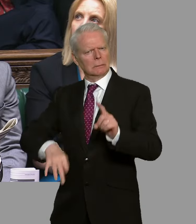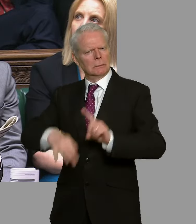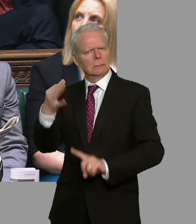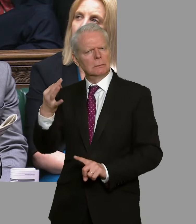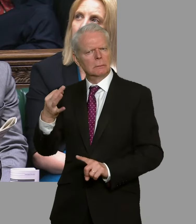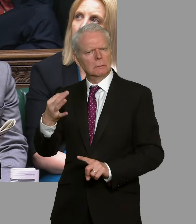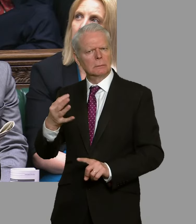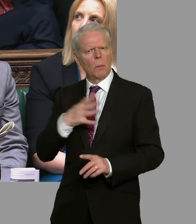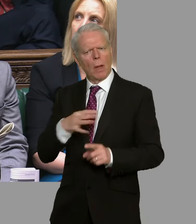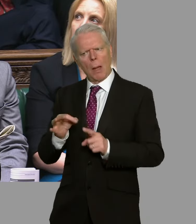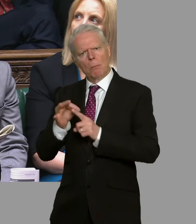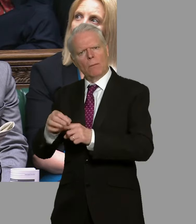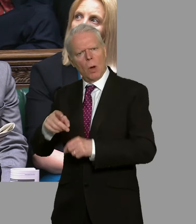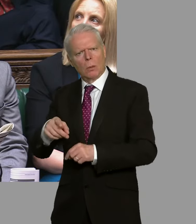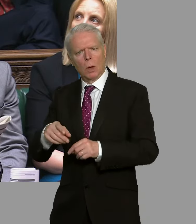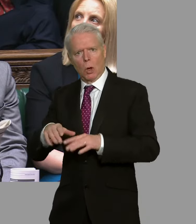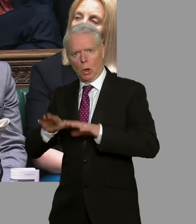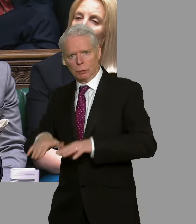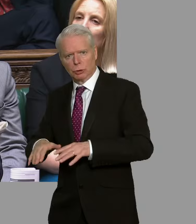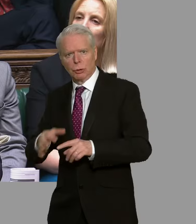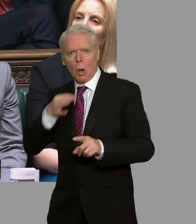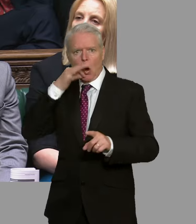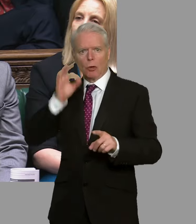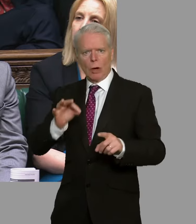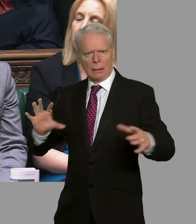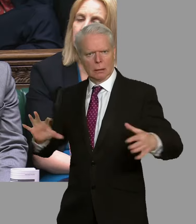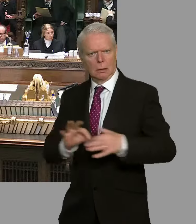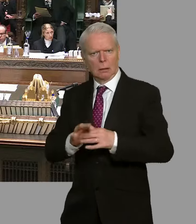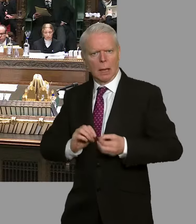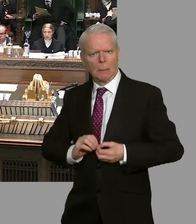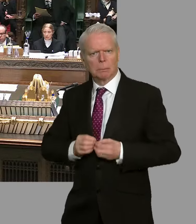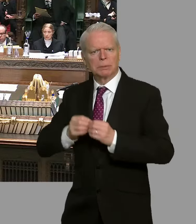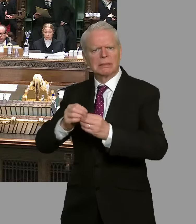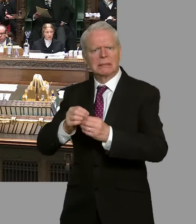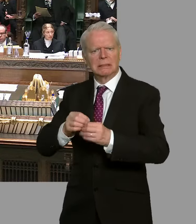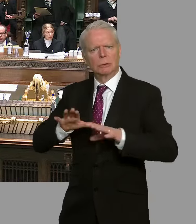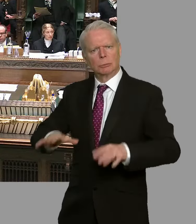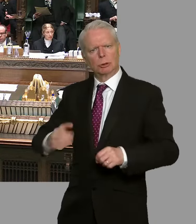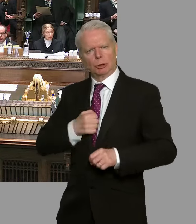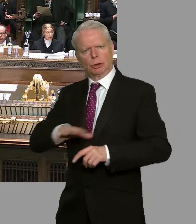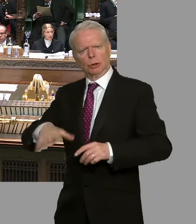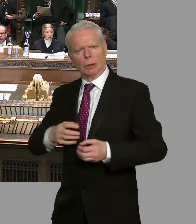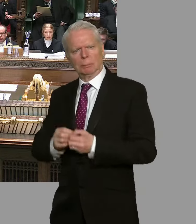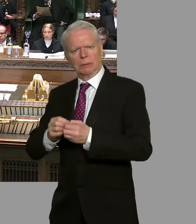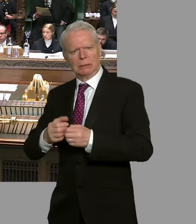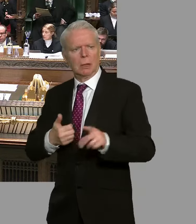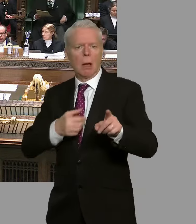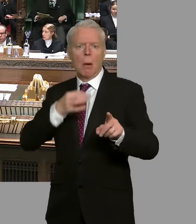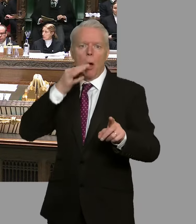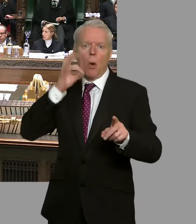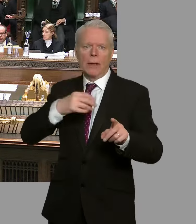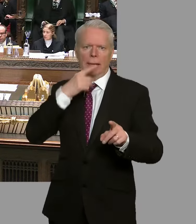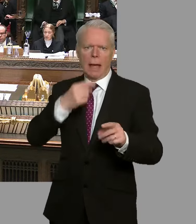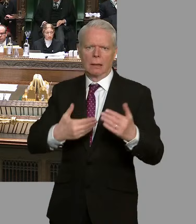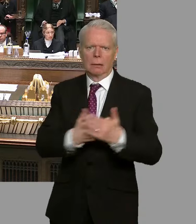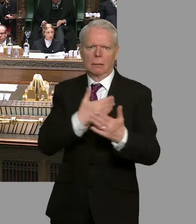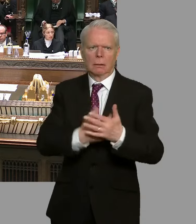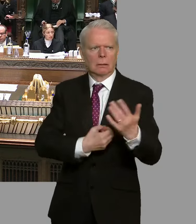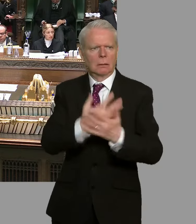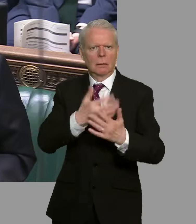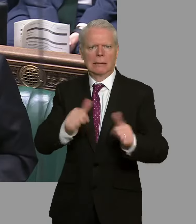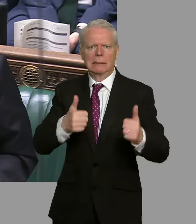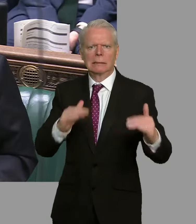Prime Minister use his good offices to help support this proposal? Prime Minister. Well, my honourable and gallant friend is right that